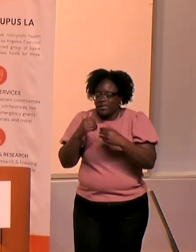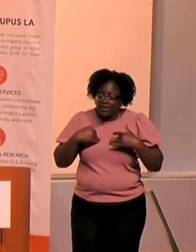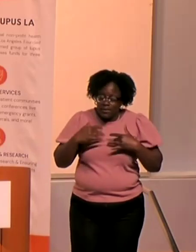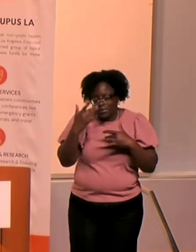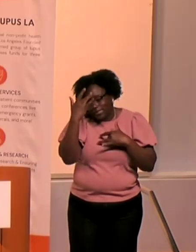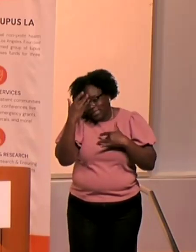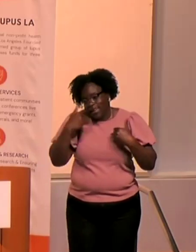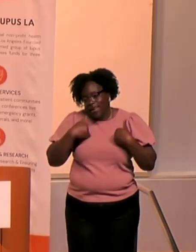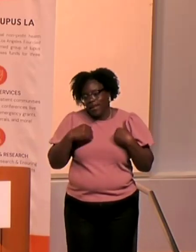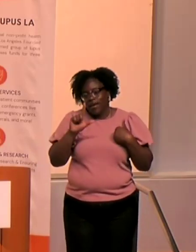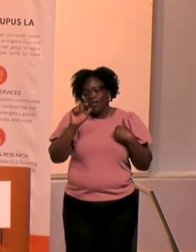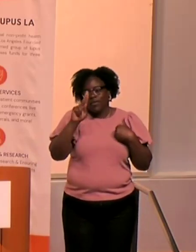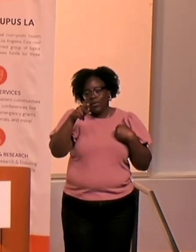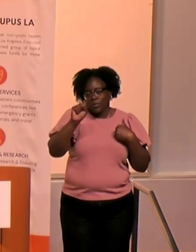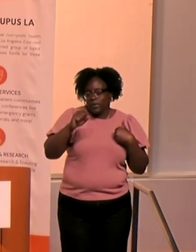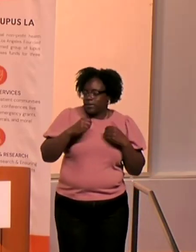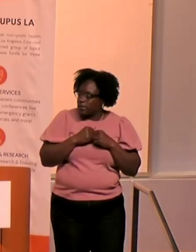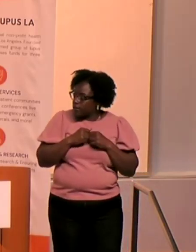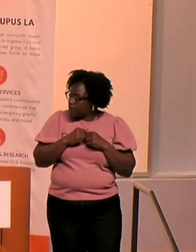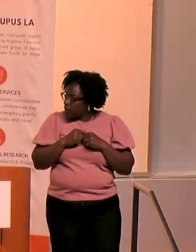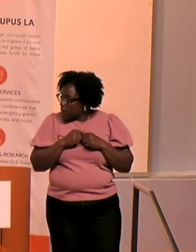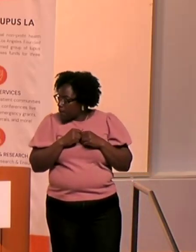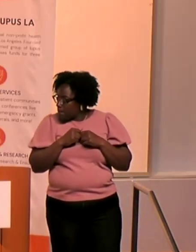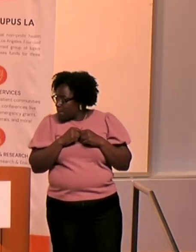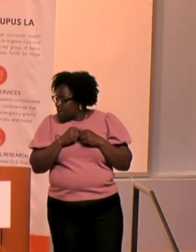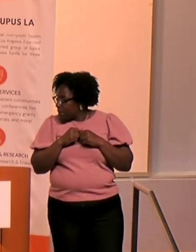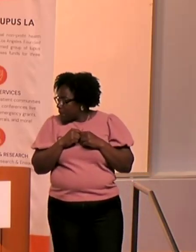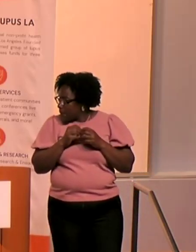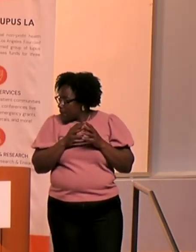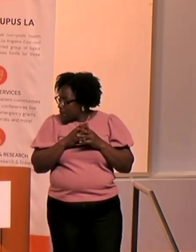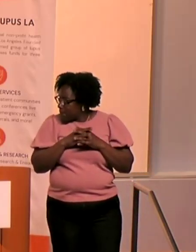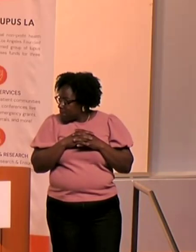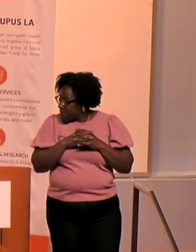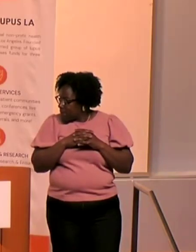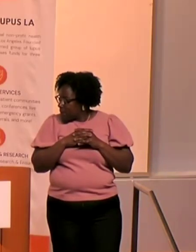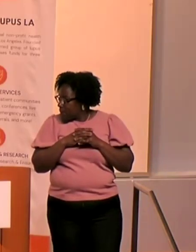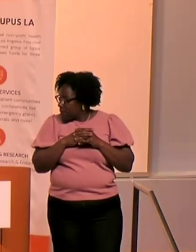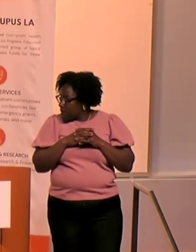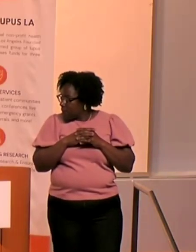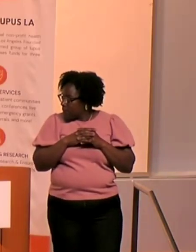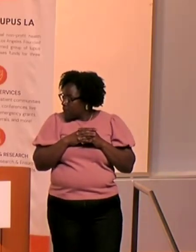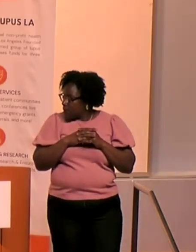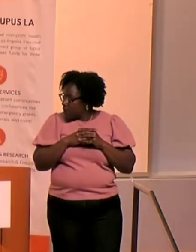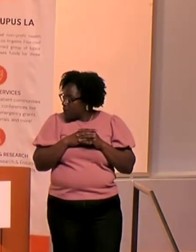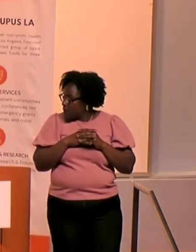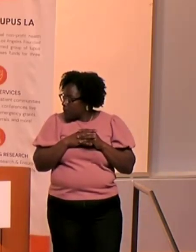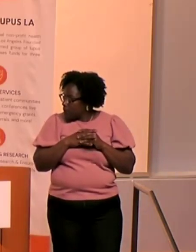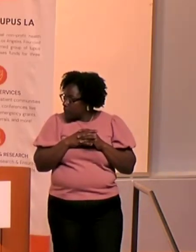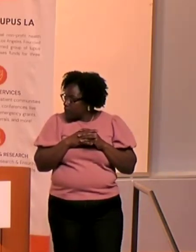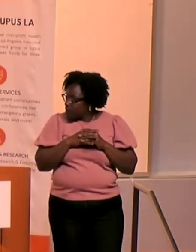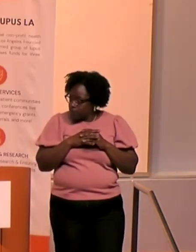And yeah, how did you go about that discussion? I think it was,